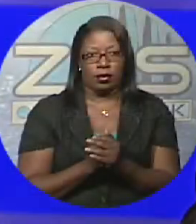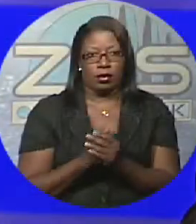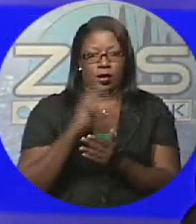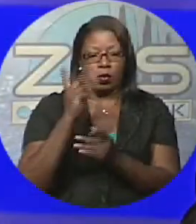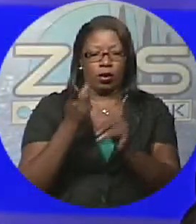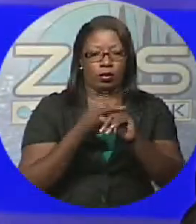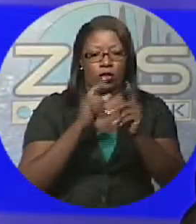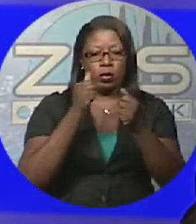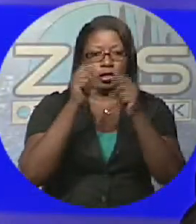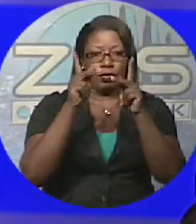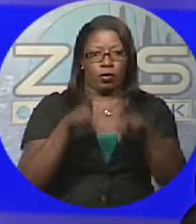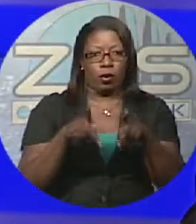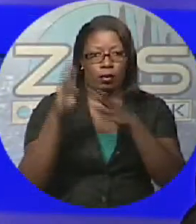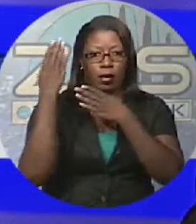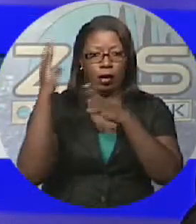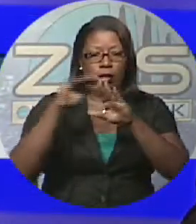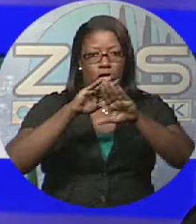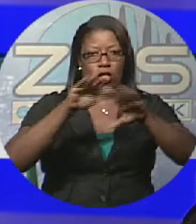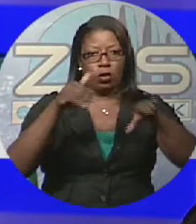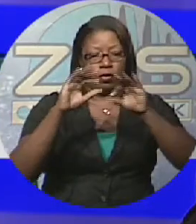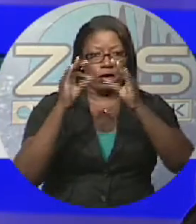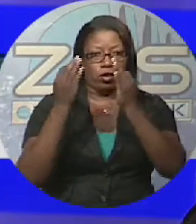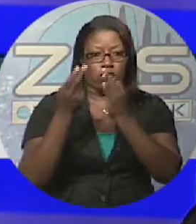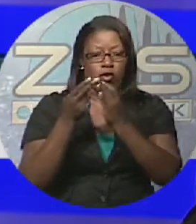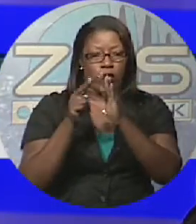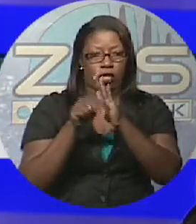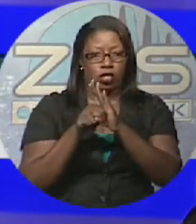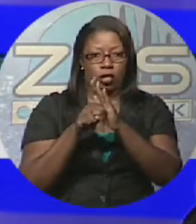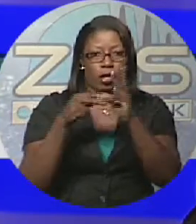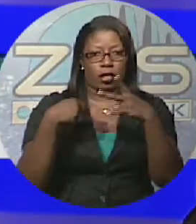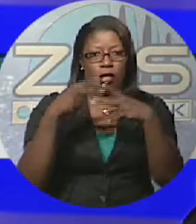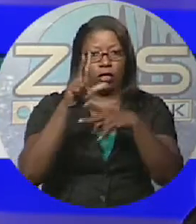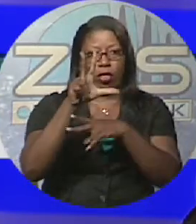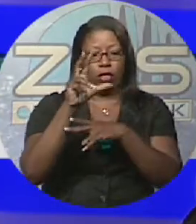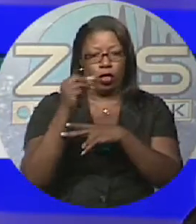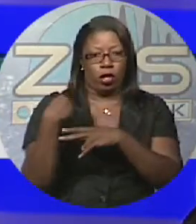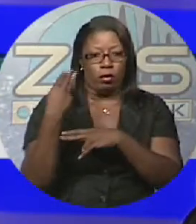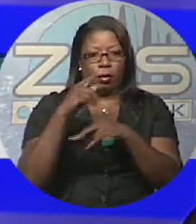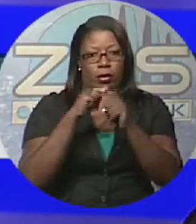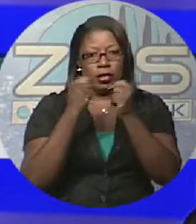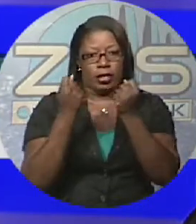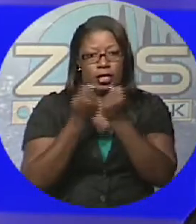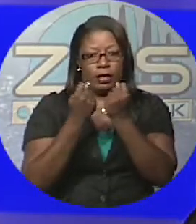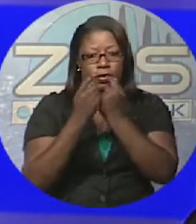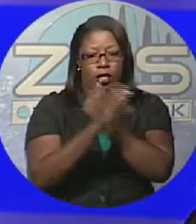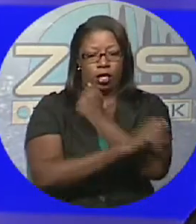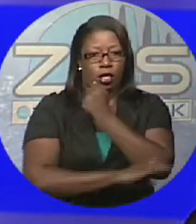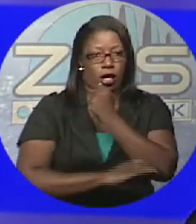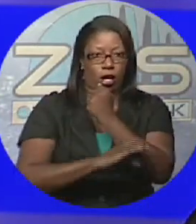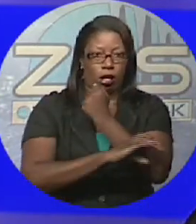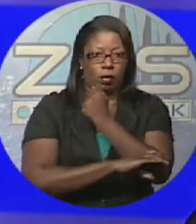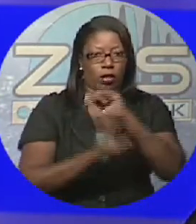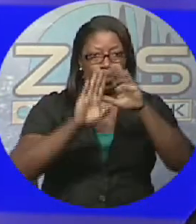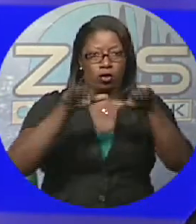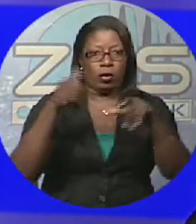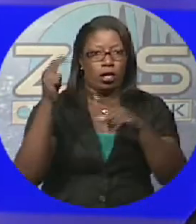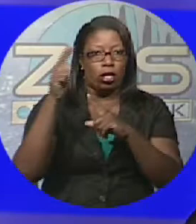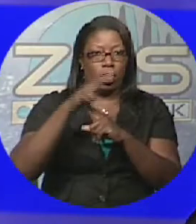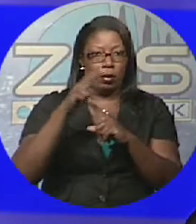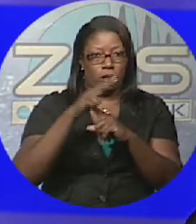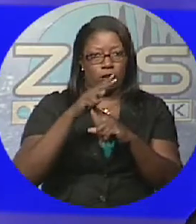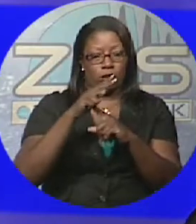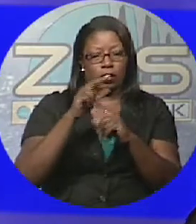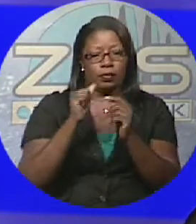Welcome to sports, everybody. The Bahamas Swimming Federation has named a 30-member team for the Caribbean Islands Swimming Championships July 3rd through the 7th